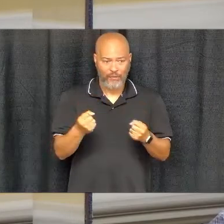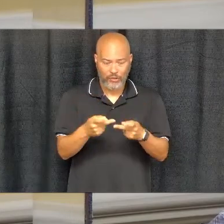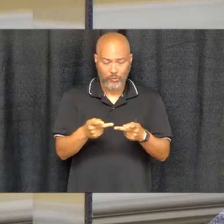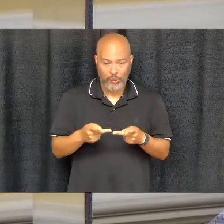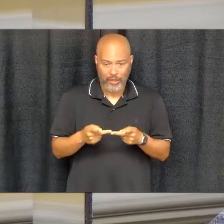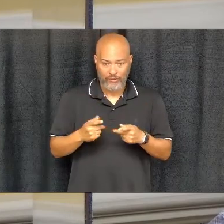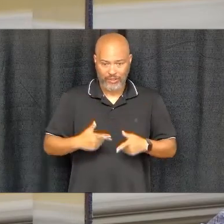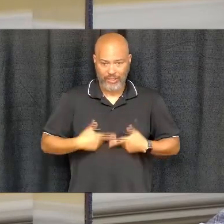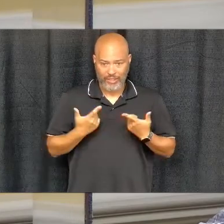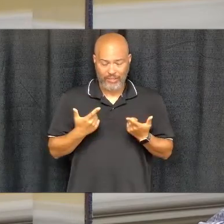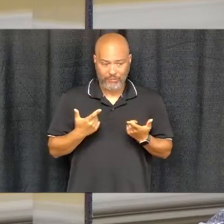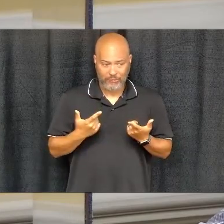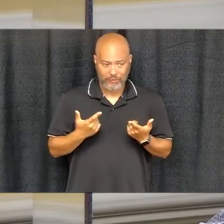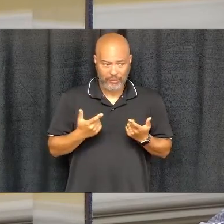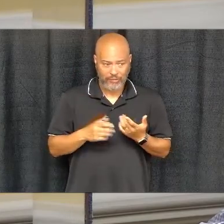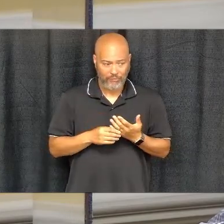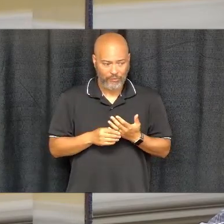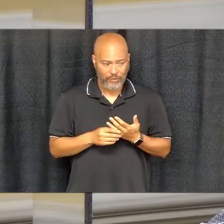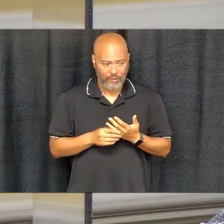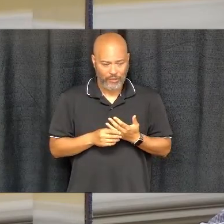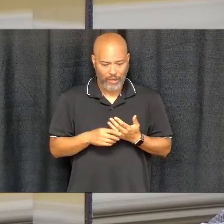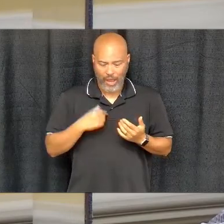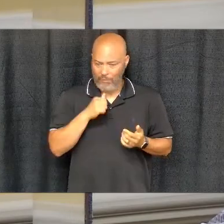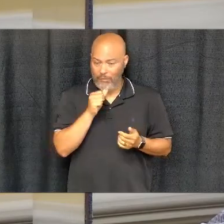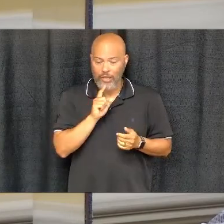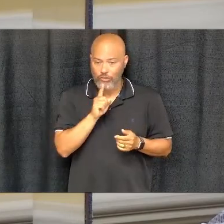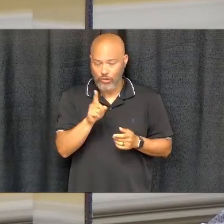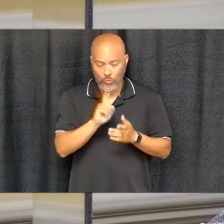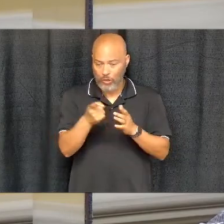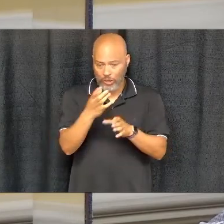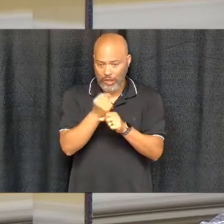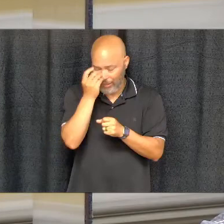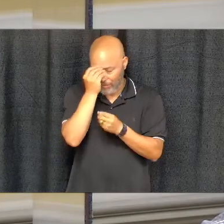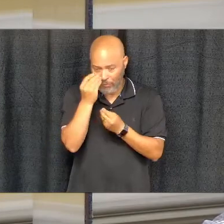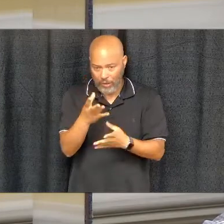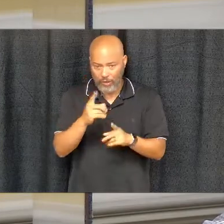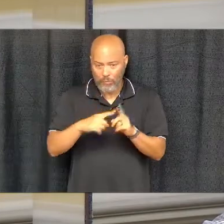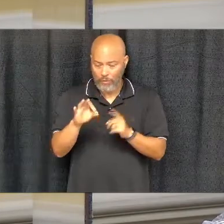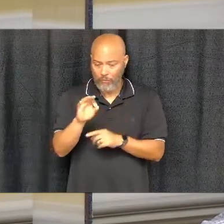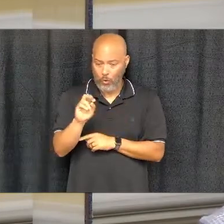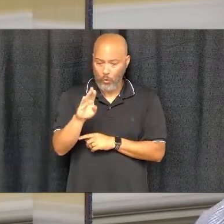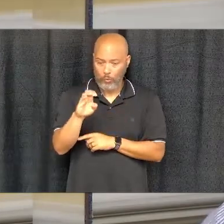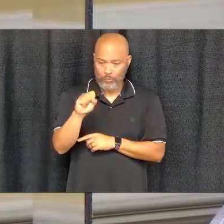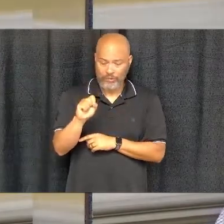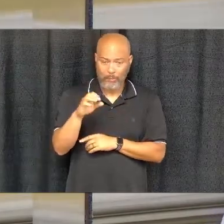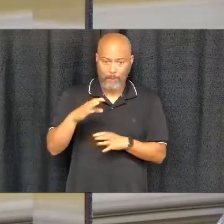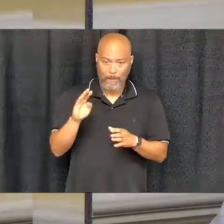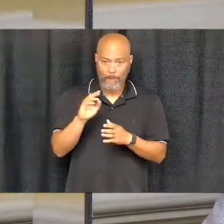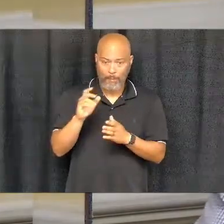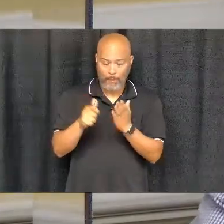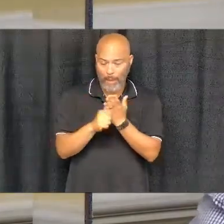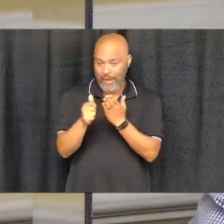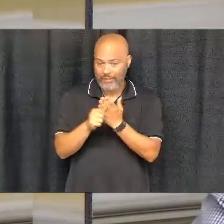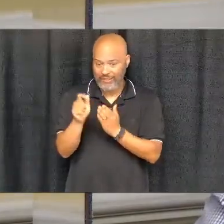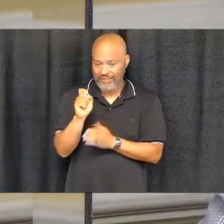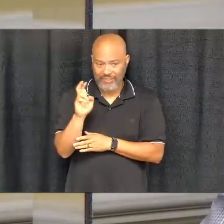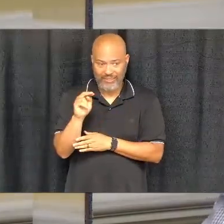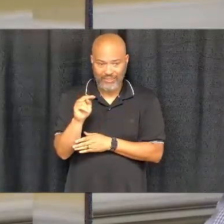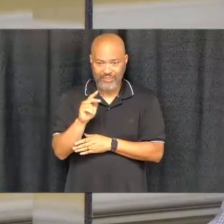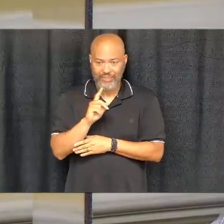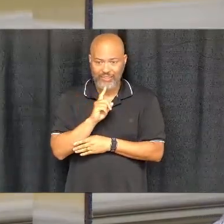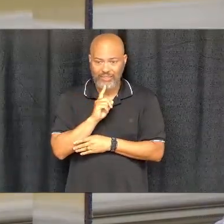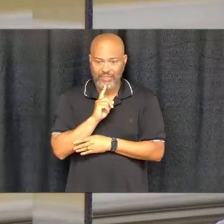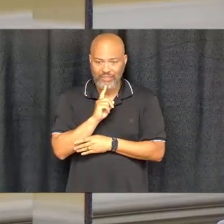places to live, I'm not sure where the source is on that, but according to Forbes magazine, Tennessee